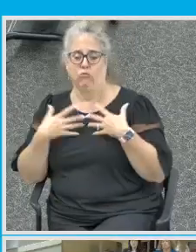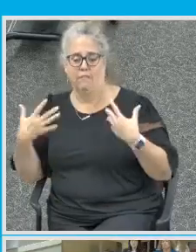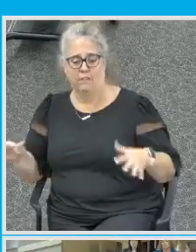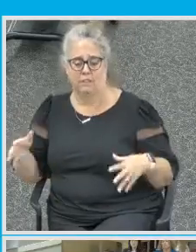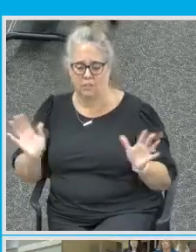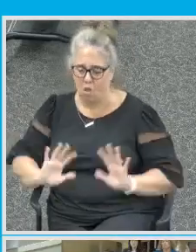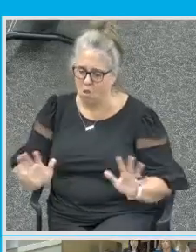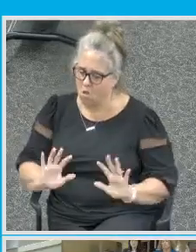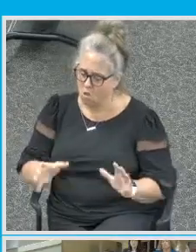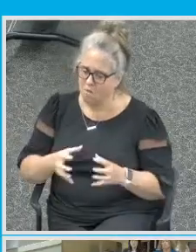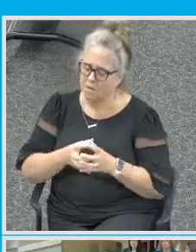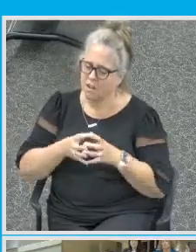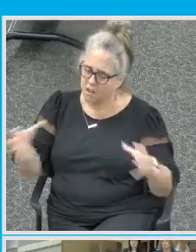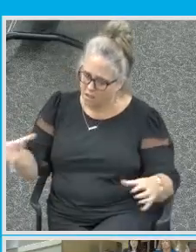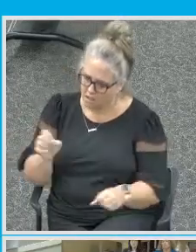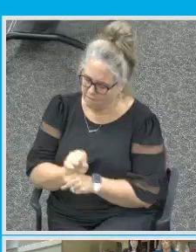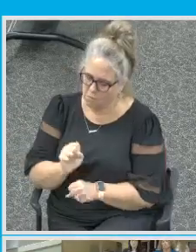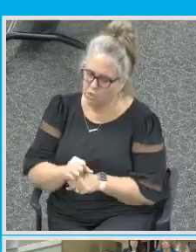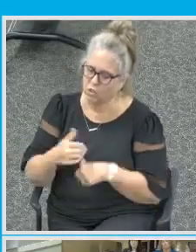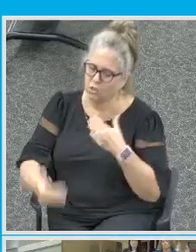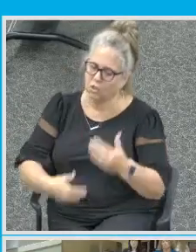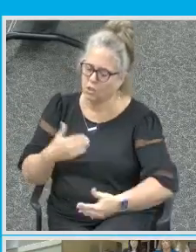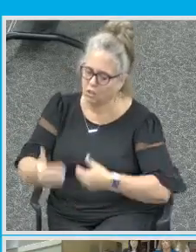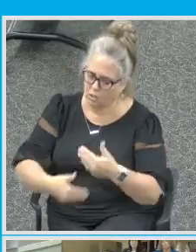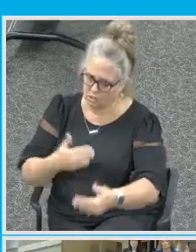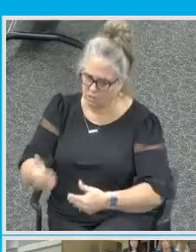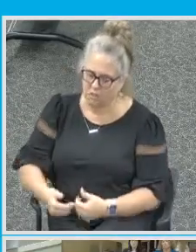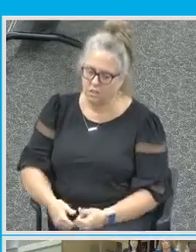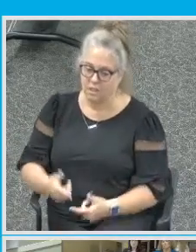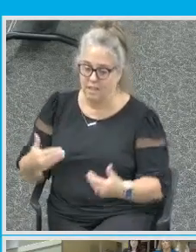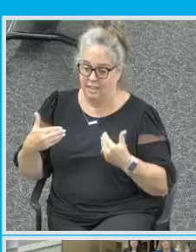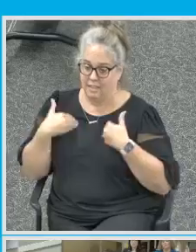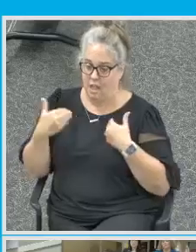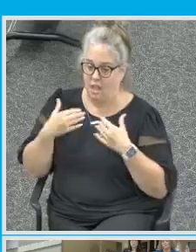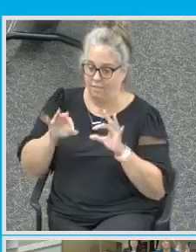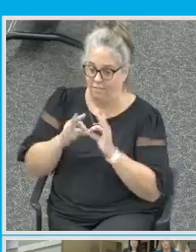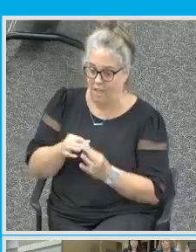and families that have been helped, that know to reach out for help.